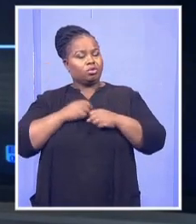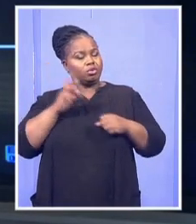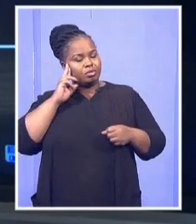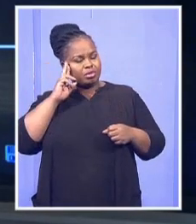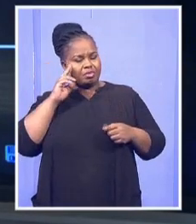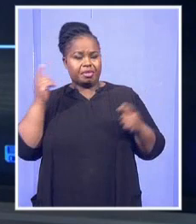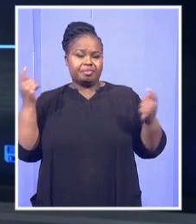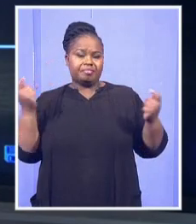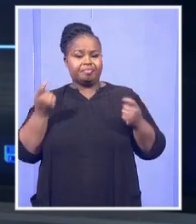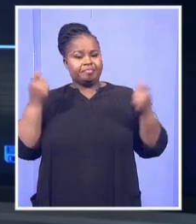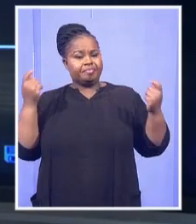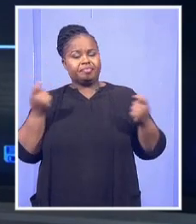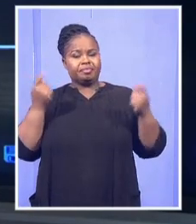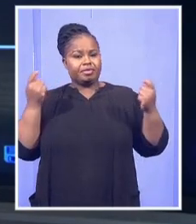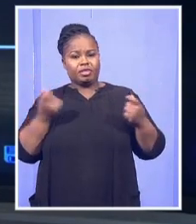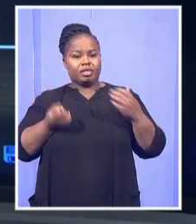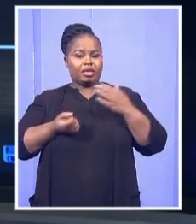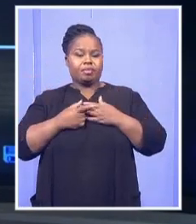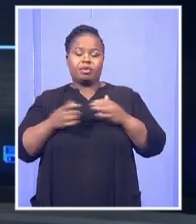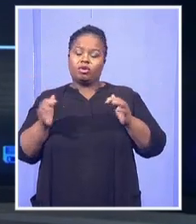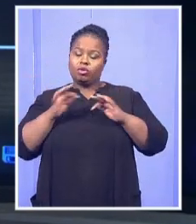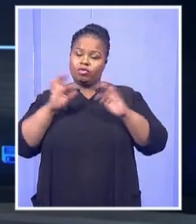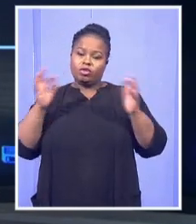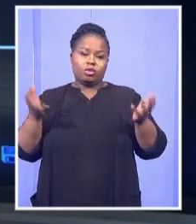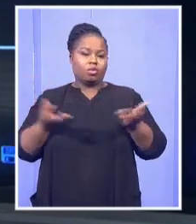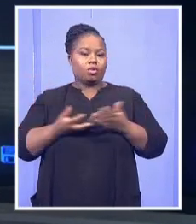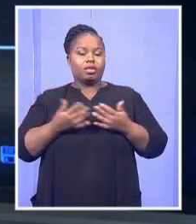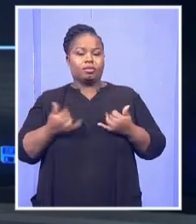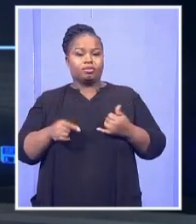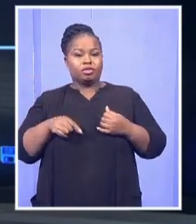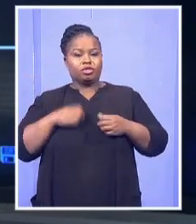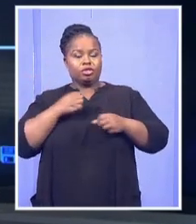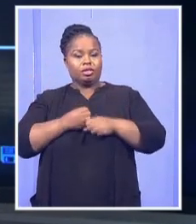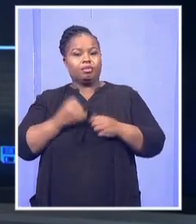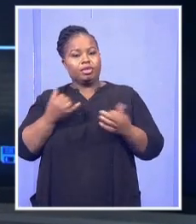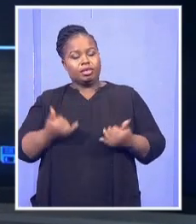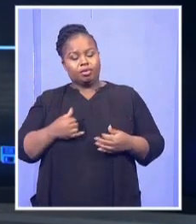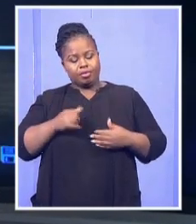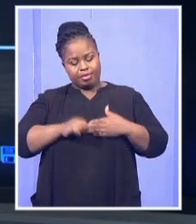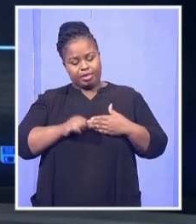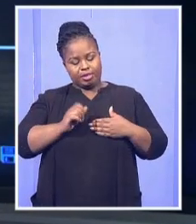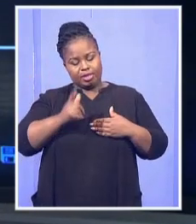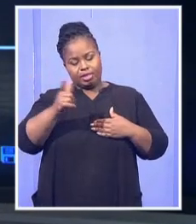place across the world really earlier this year. And now, a few months later,